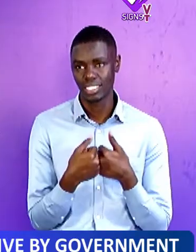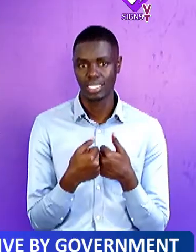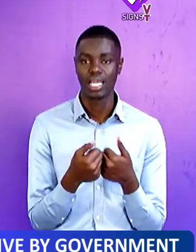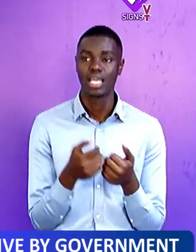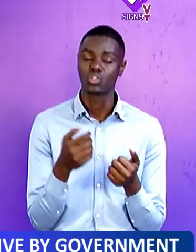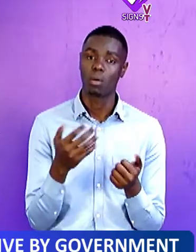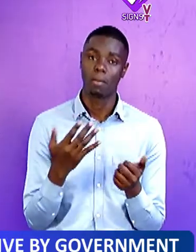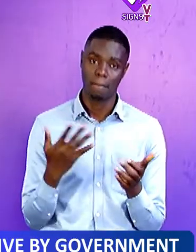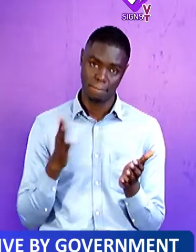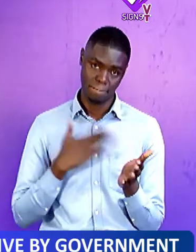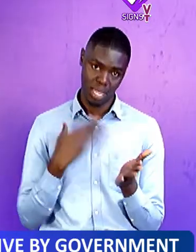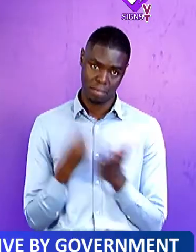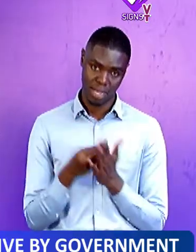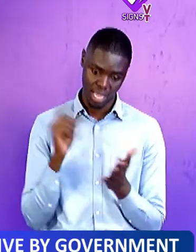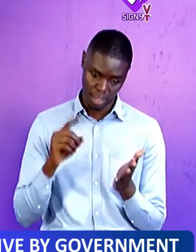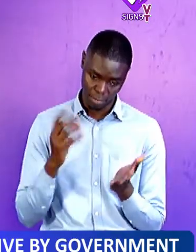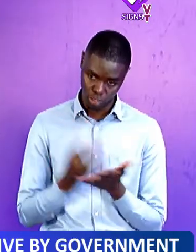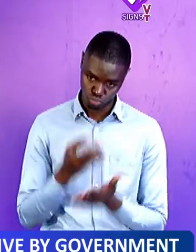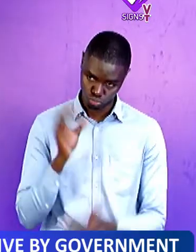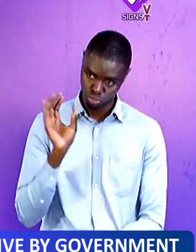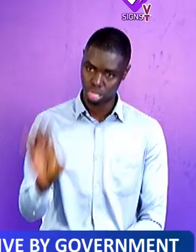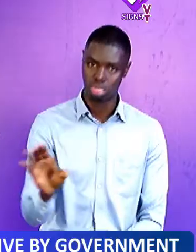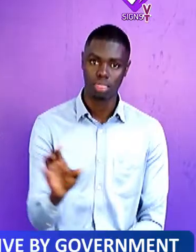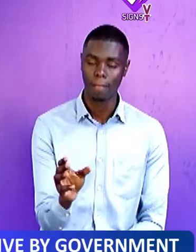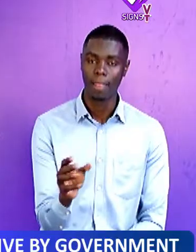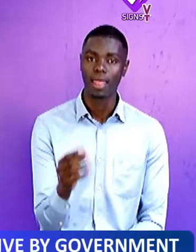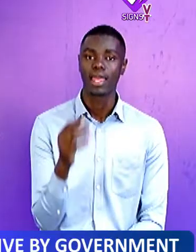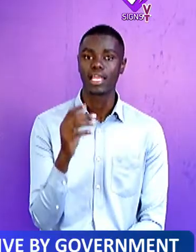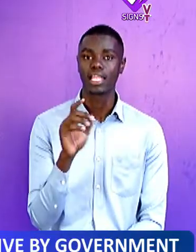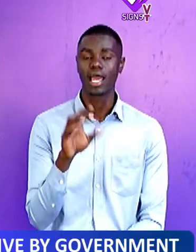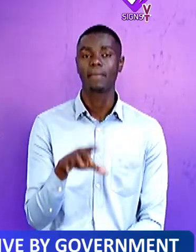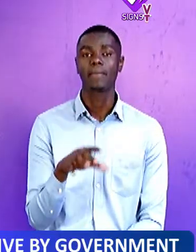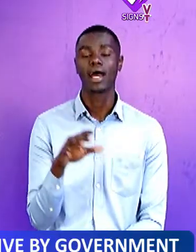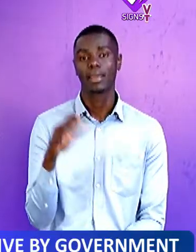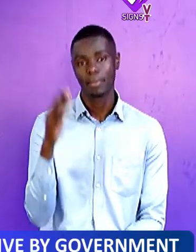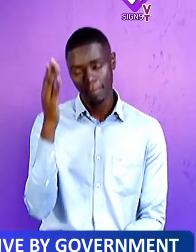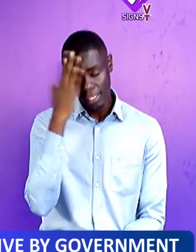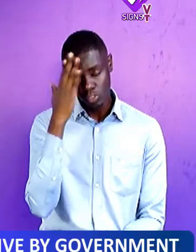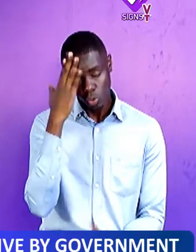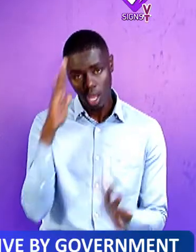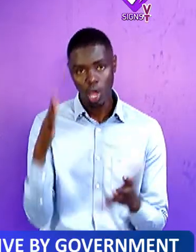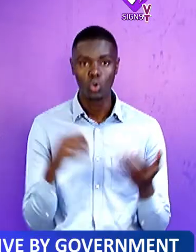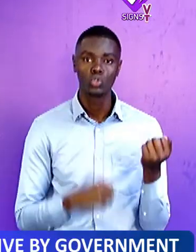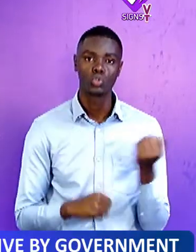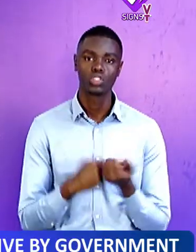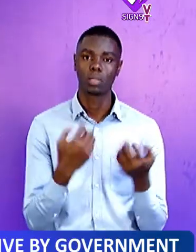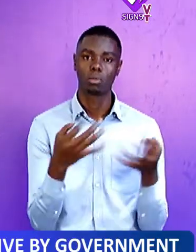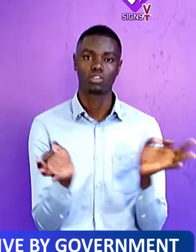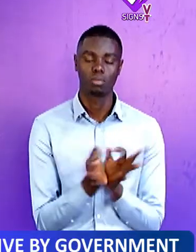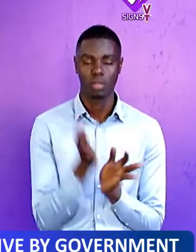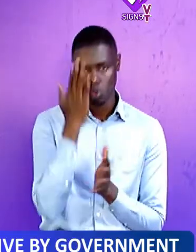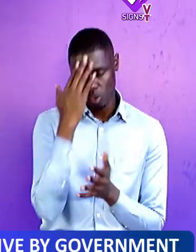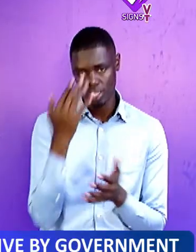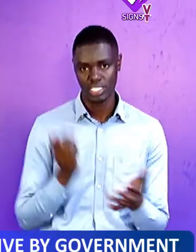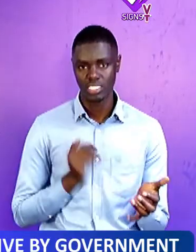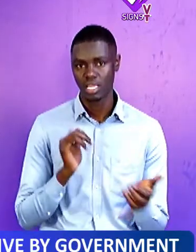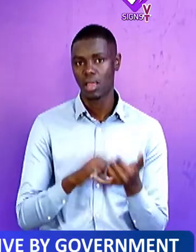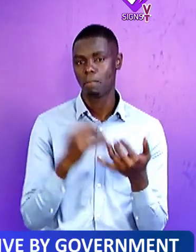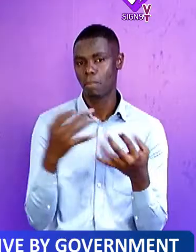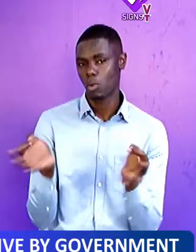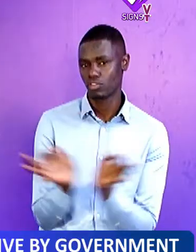put my money into that, isn't it? And I have to find how I can support that family, because it's my wife's family. Yeah.